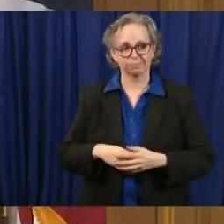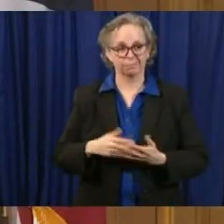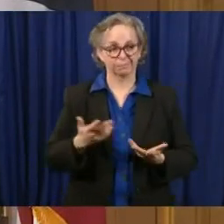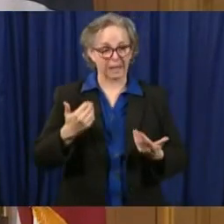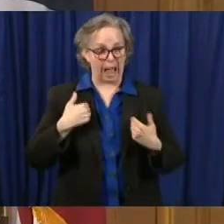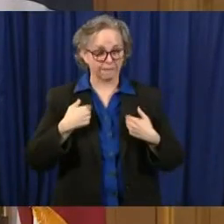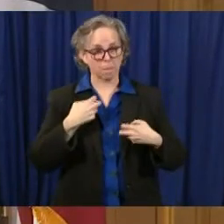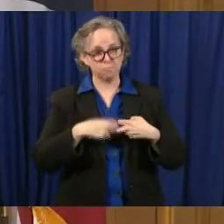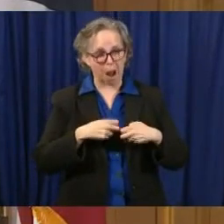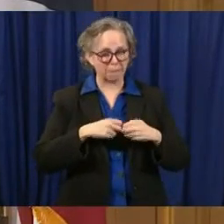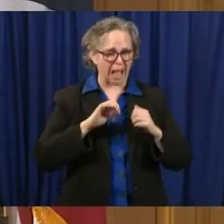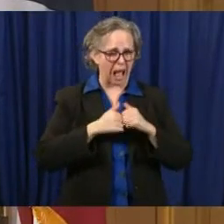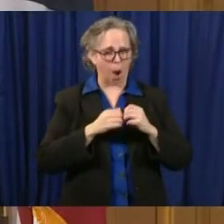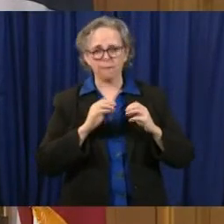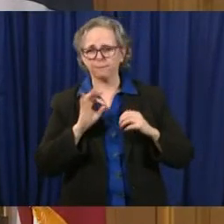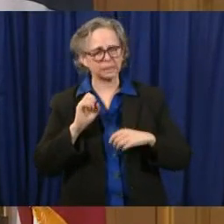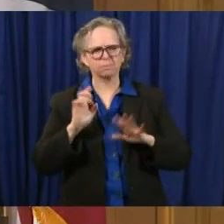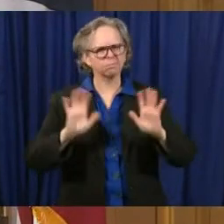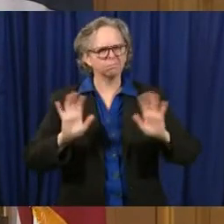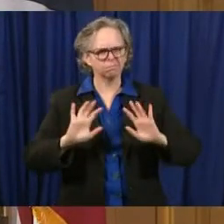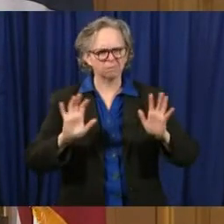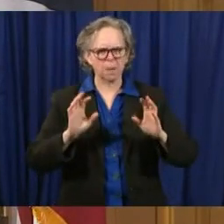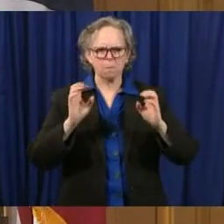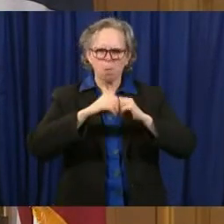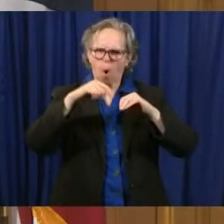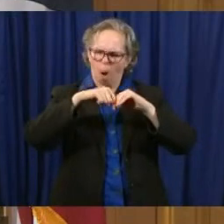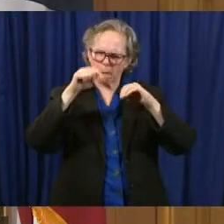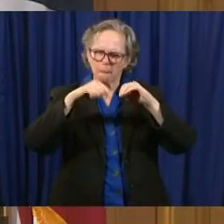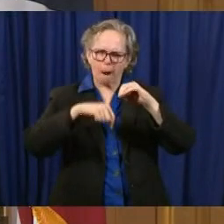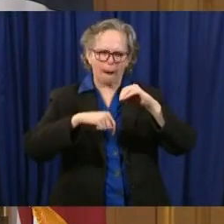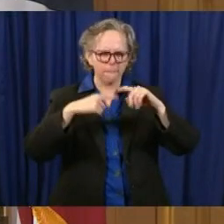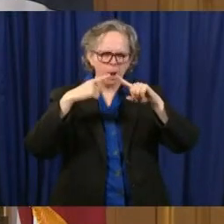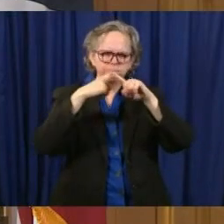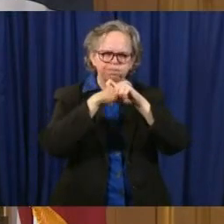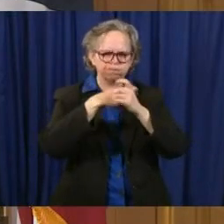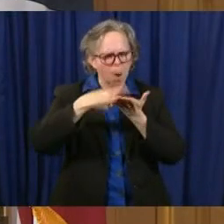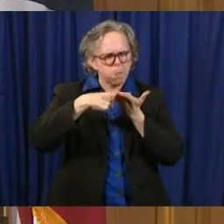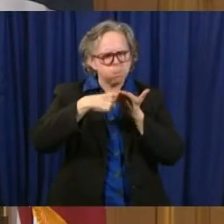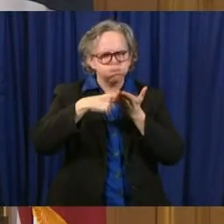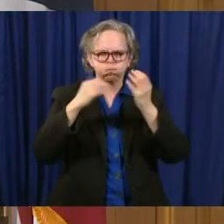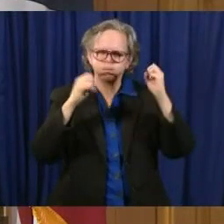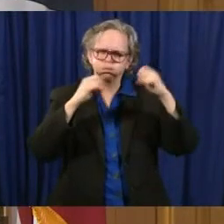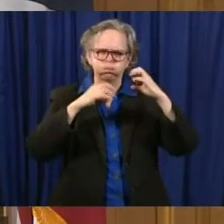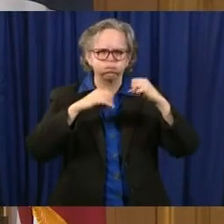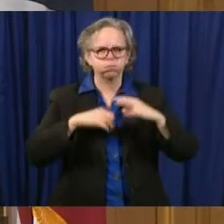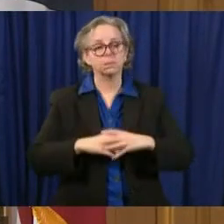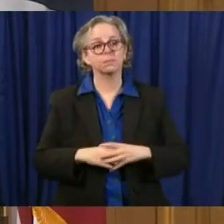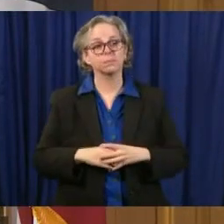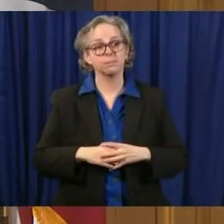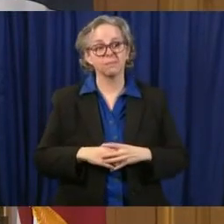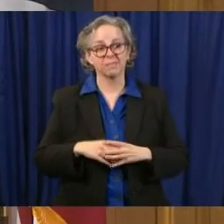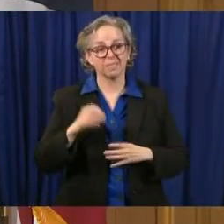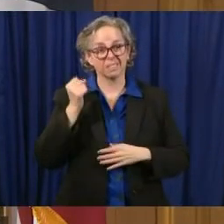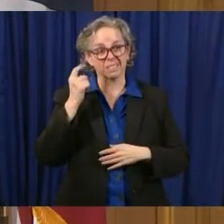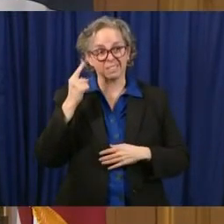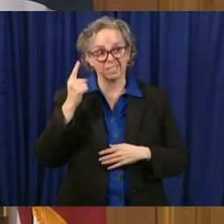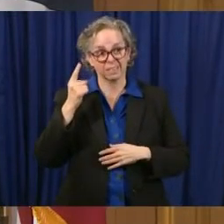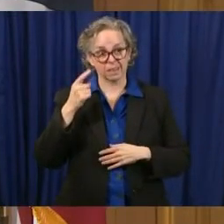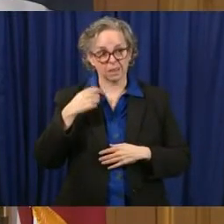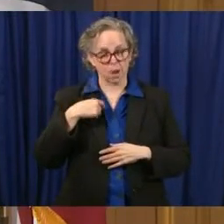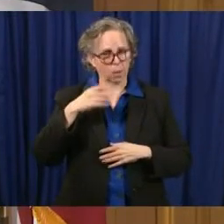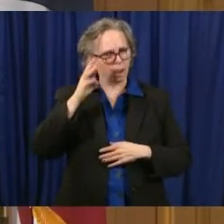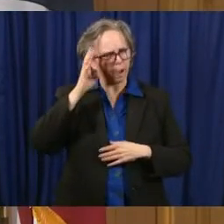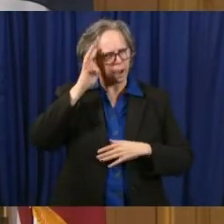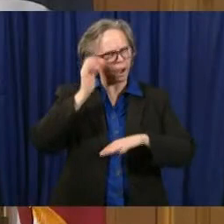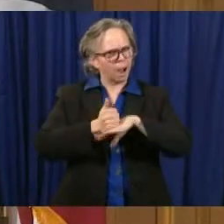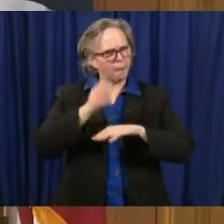how do we fix the problem? And so, again, as we put together our plan, it's going to be an Ohio plan in the sense that